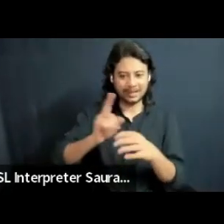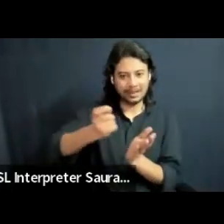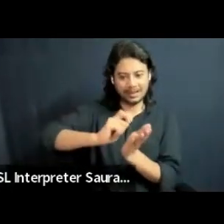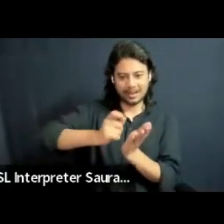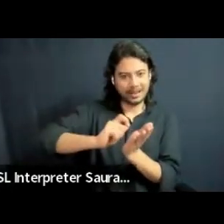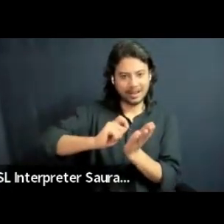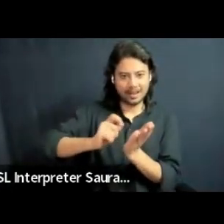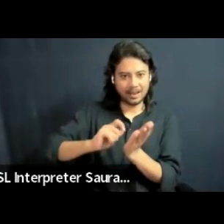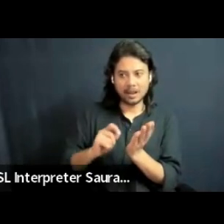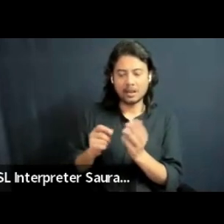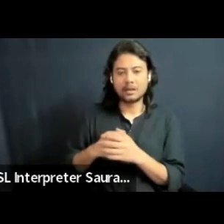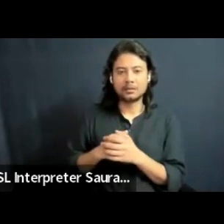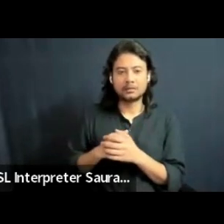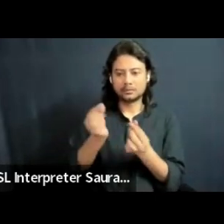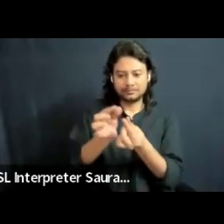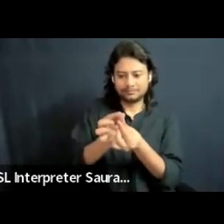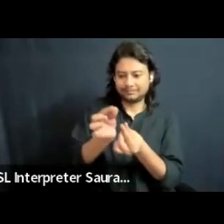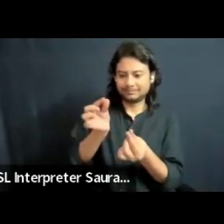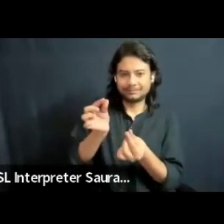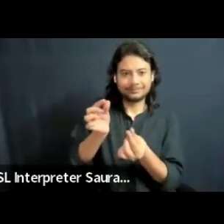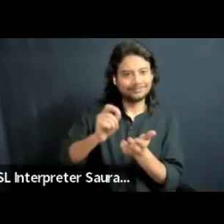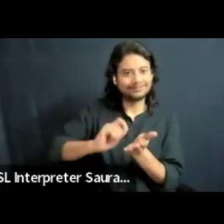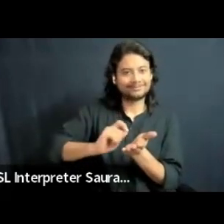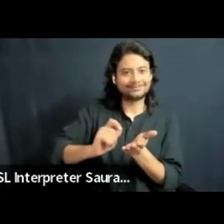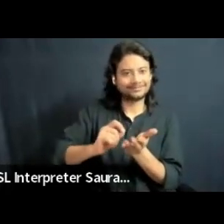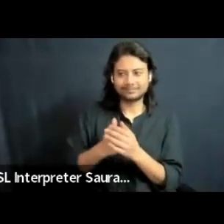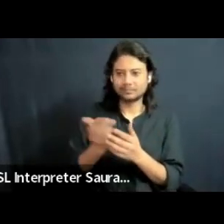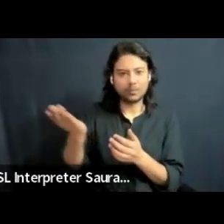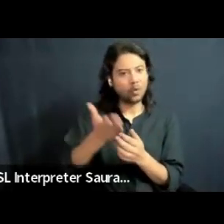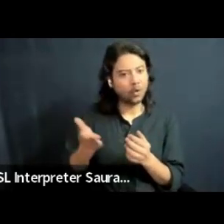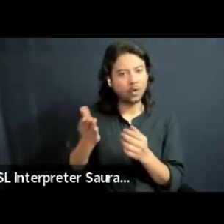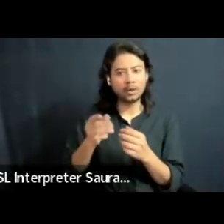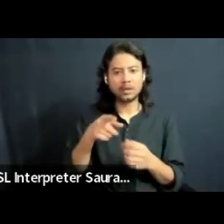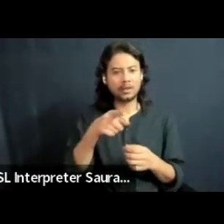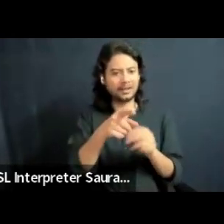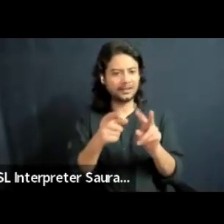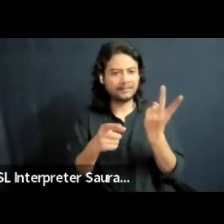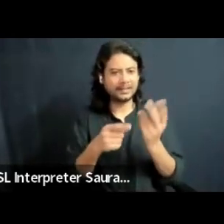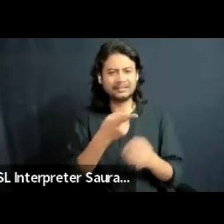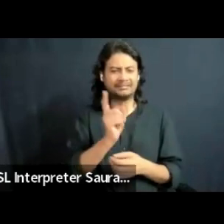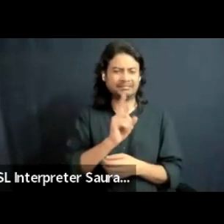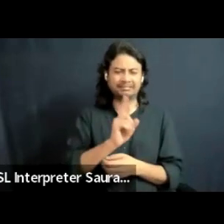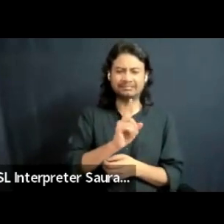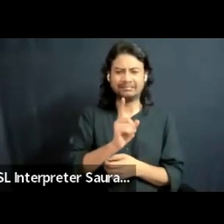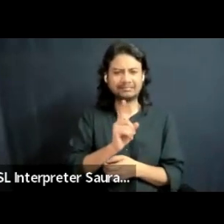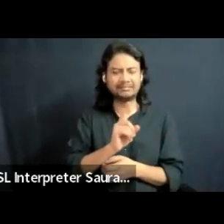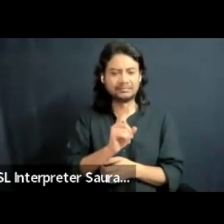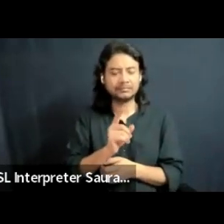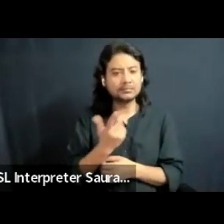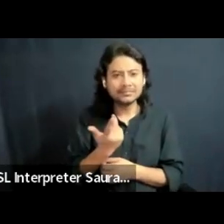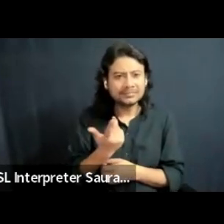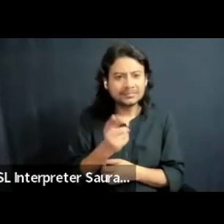which has got a grip to it, a bigger grip to it. And that's a small change we are